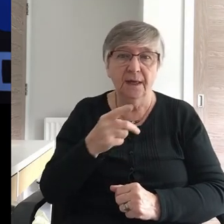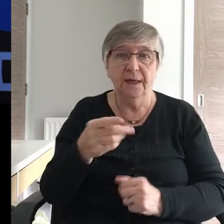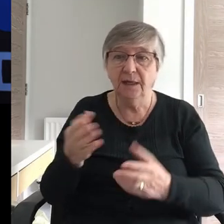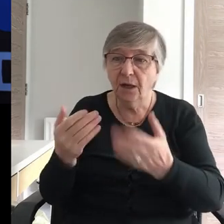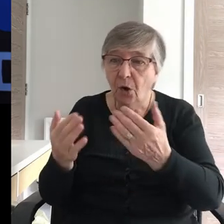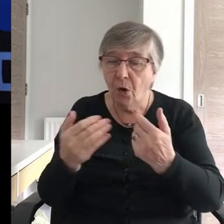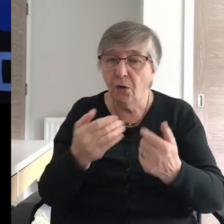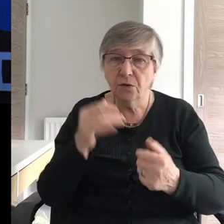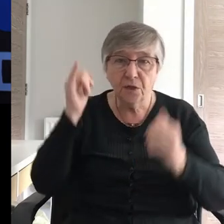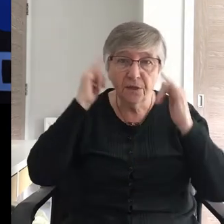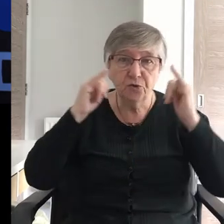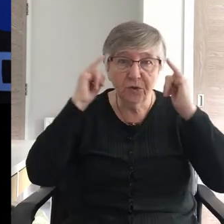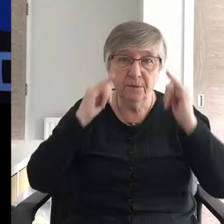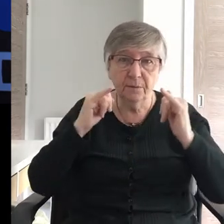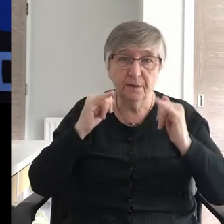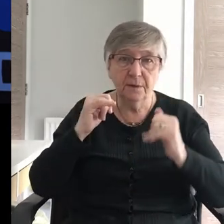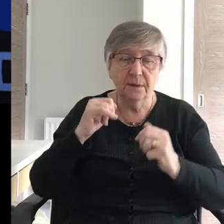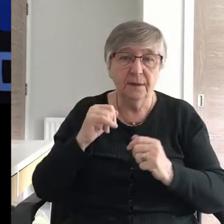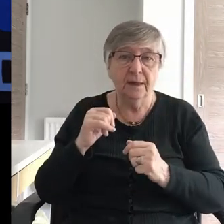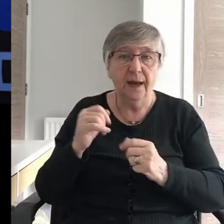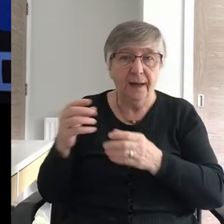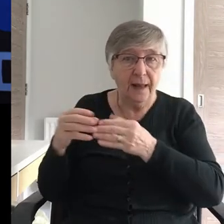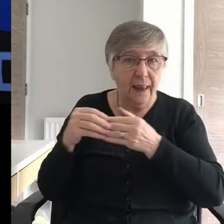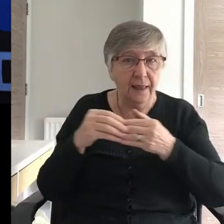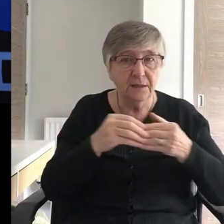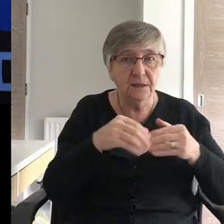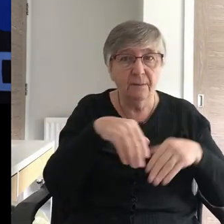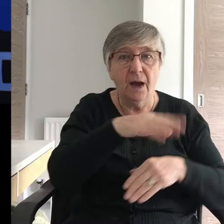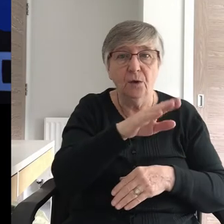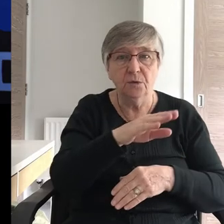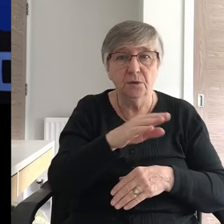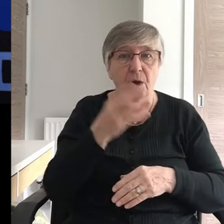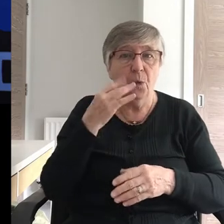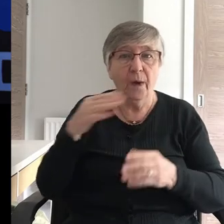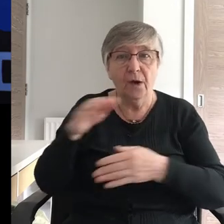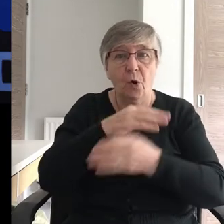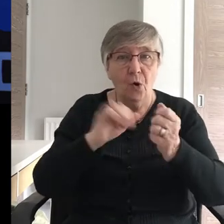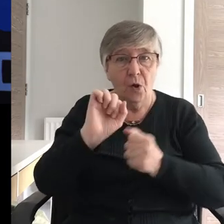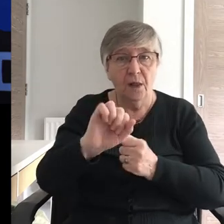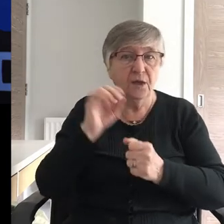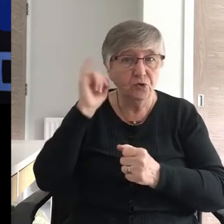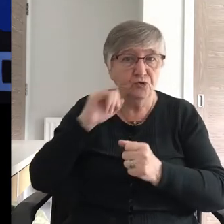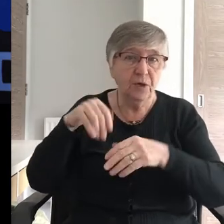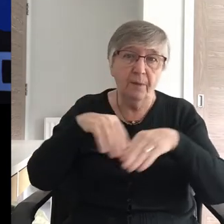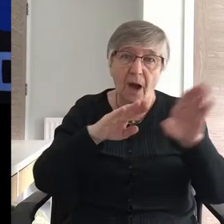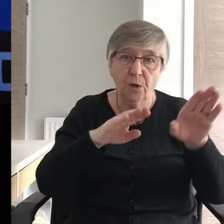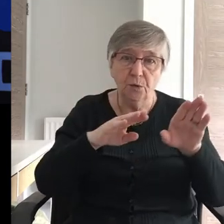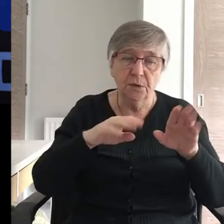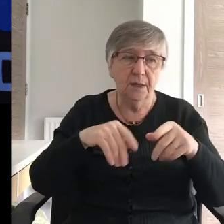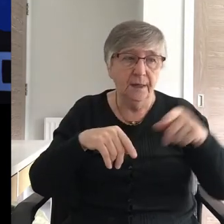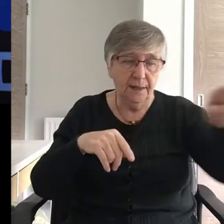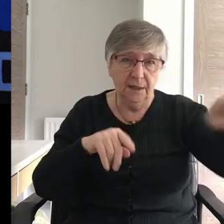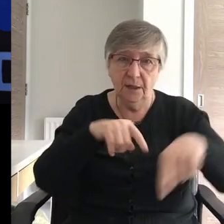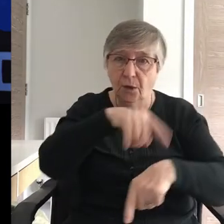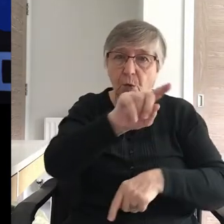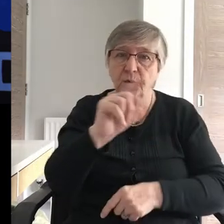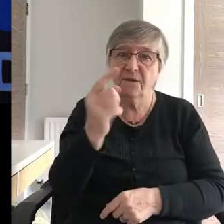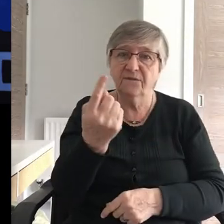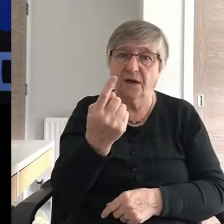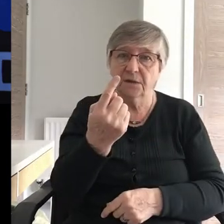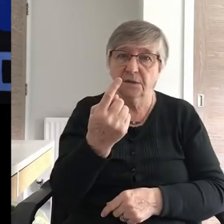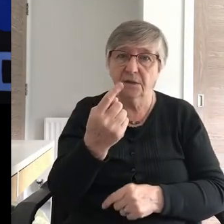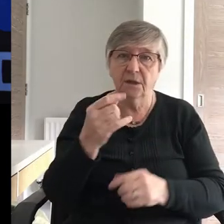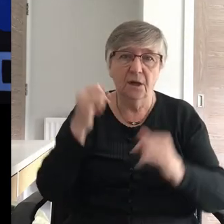his own sheep by name and leads them out. When he has brought out all his own, he goes on ahead of them,